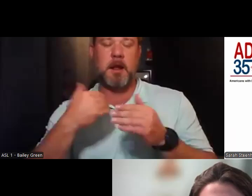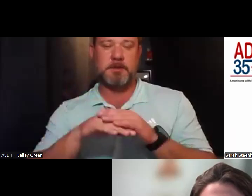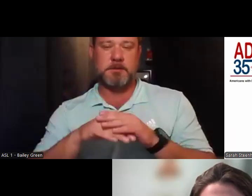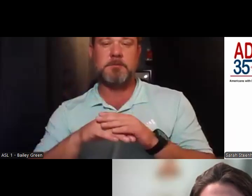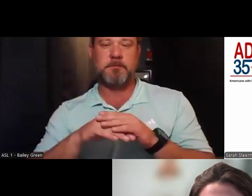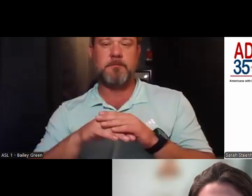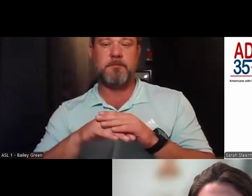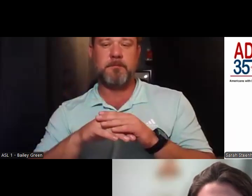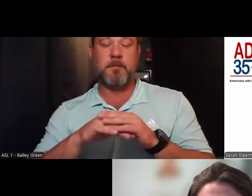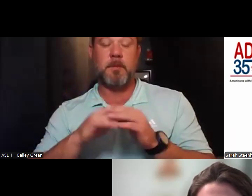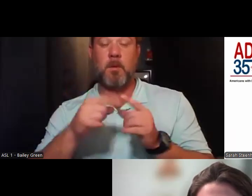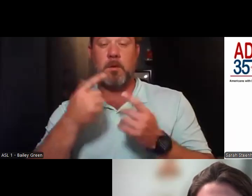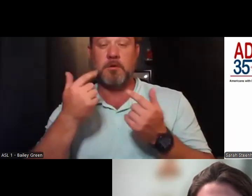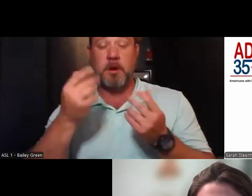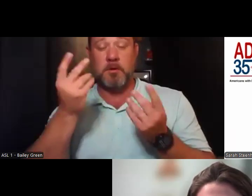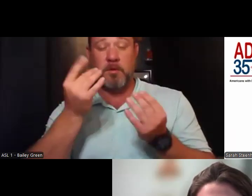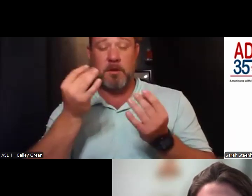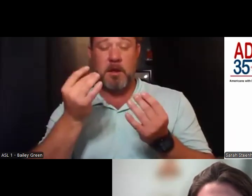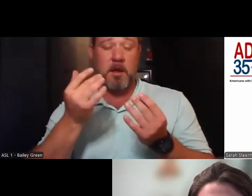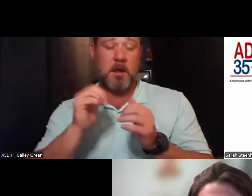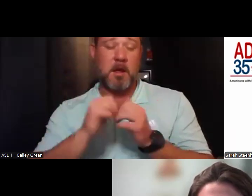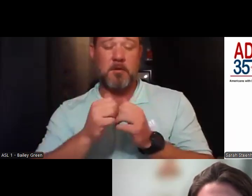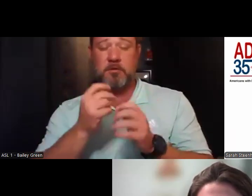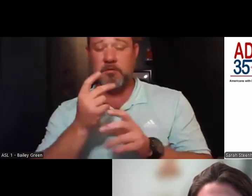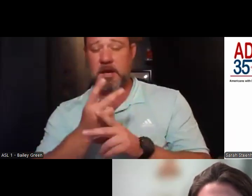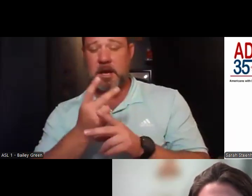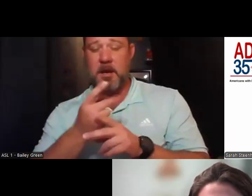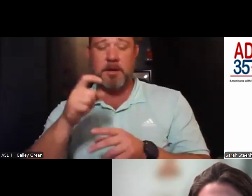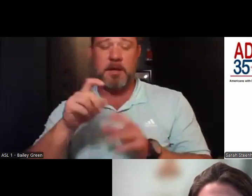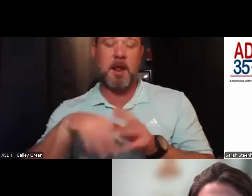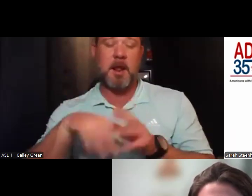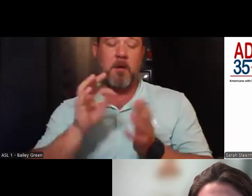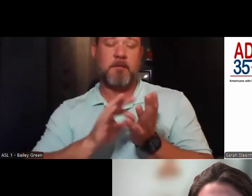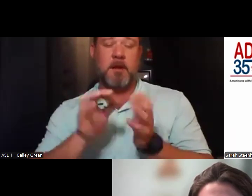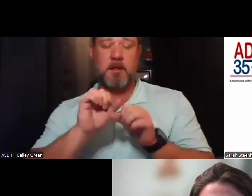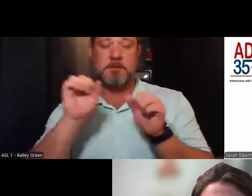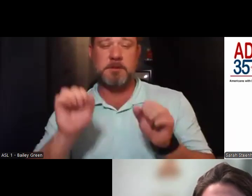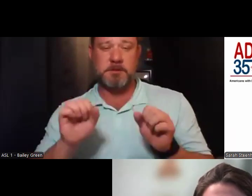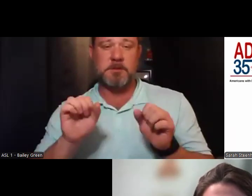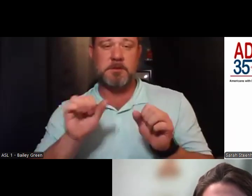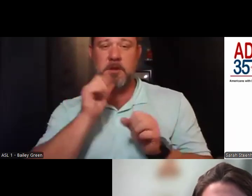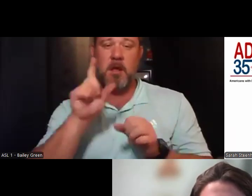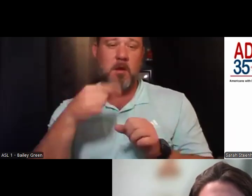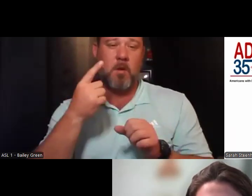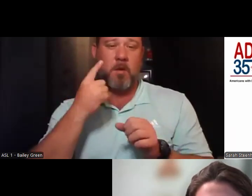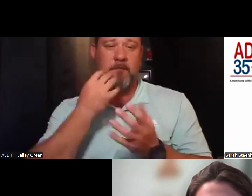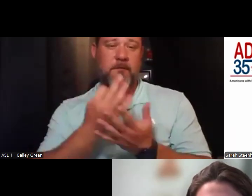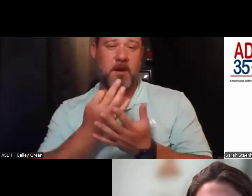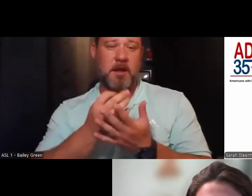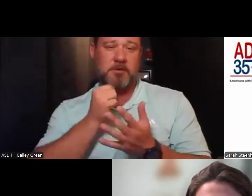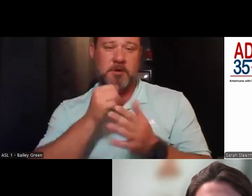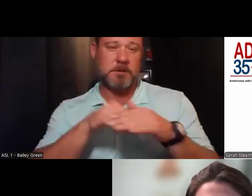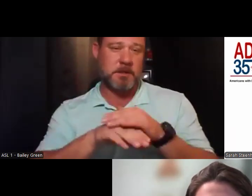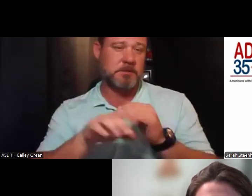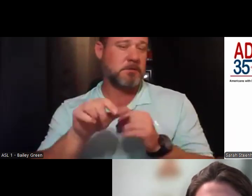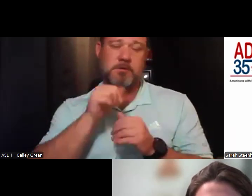When we try to think through how to fill the care needs of those outside the Medi-Cal system, it's not just that the care is financially inaccessible, there's really